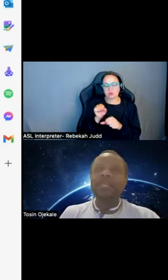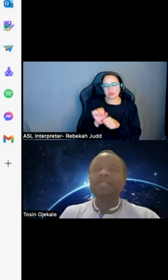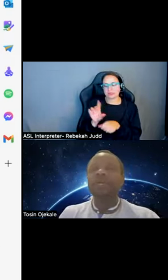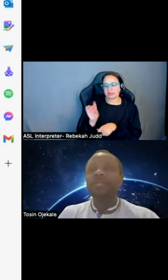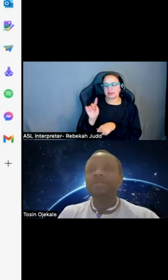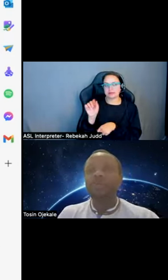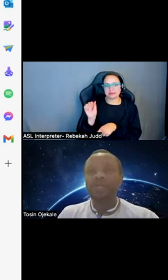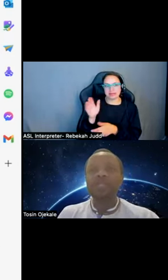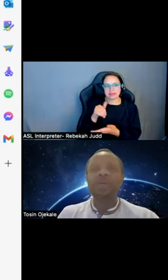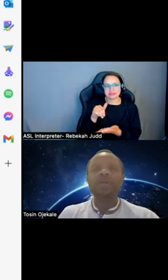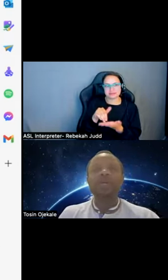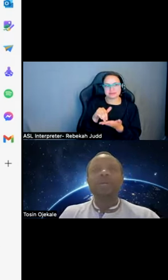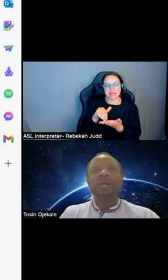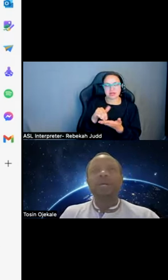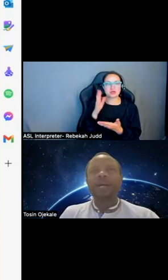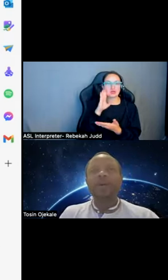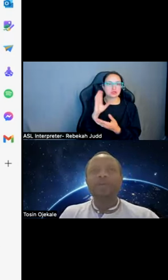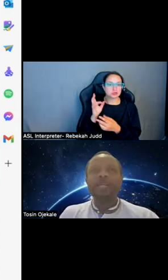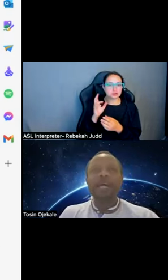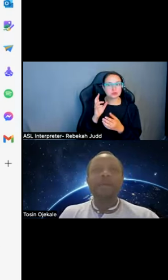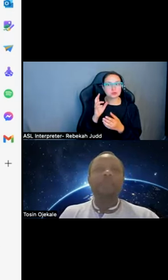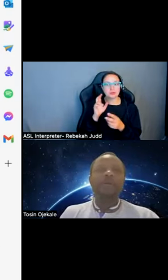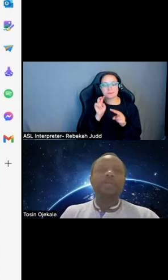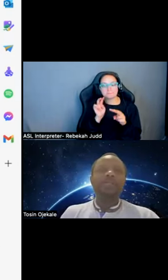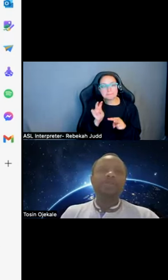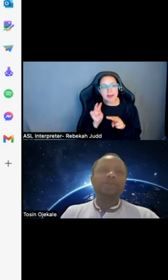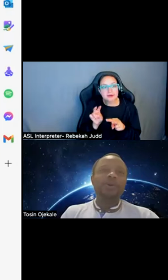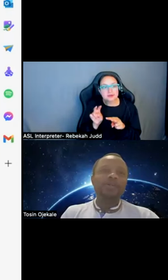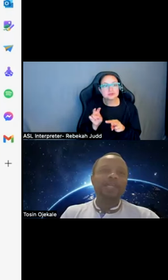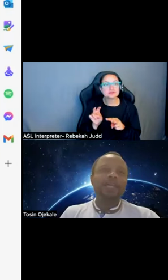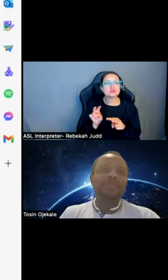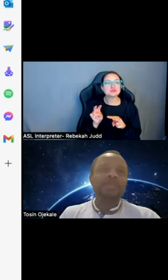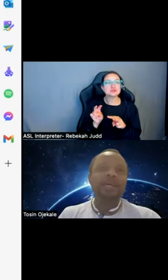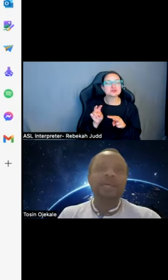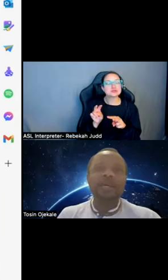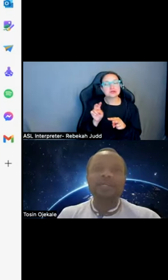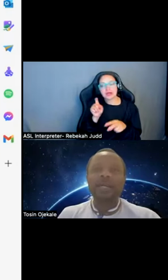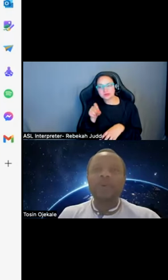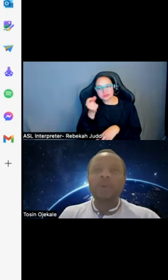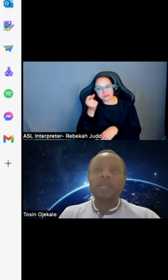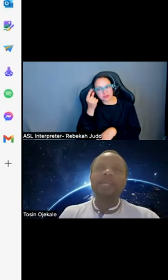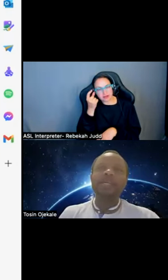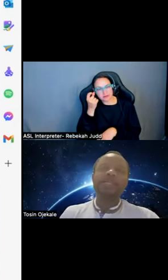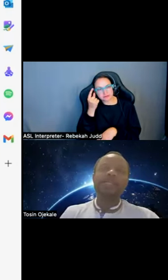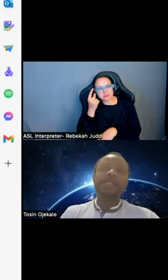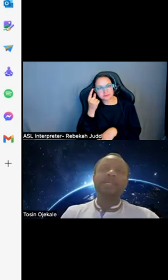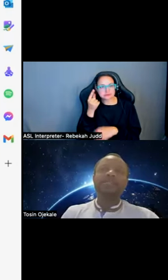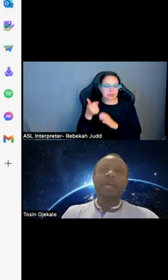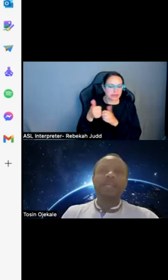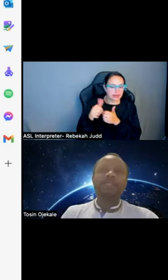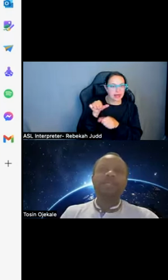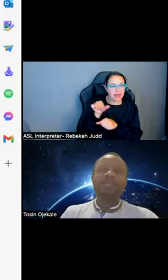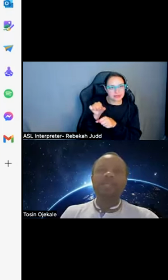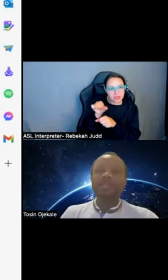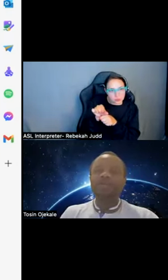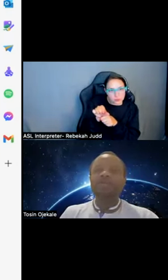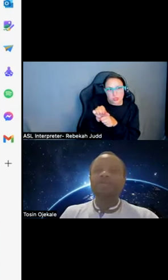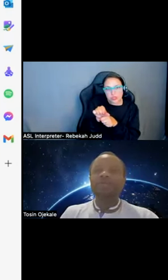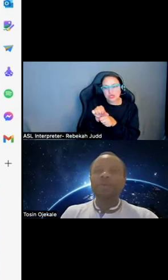are the things you get to monitor, their uptime. You need to understand their workings,